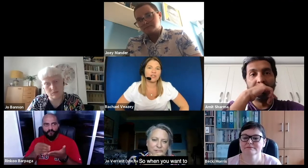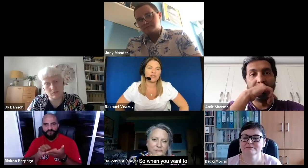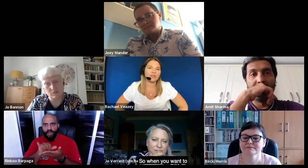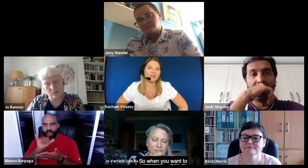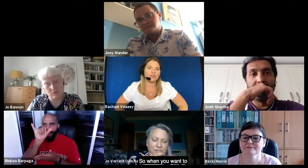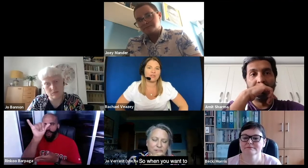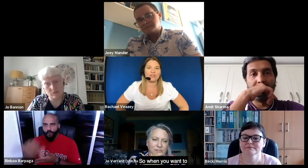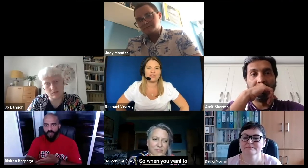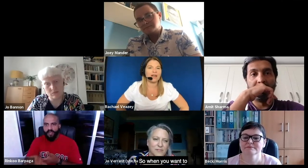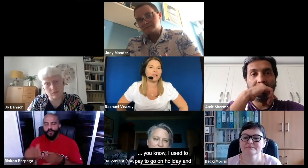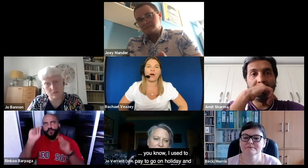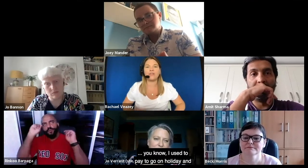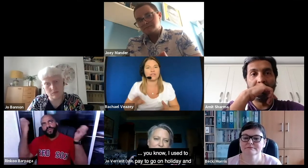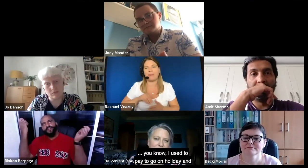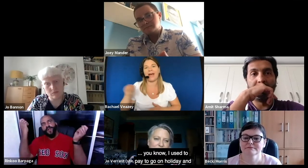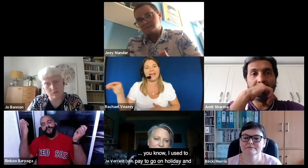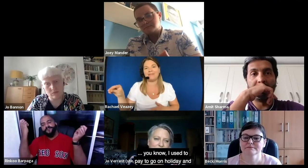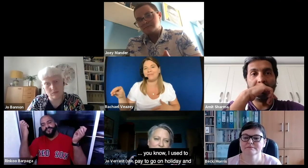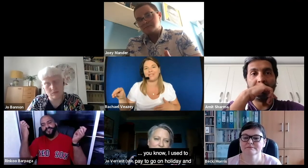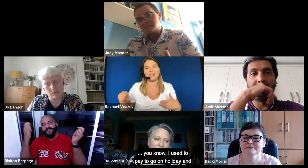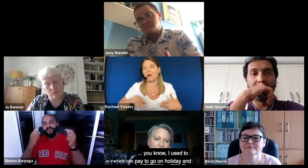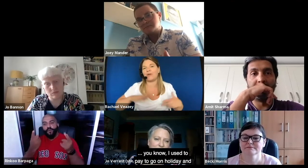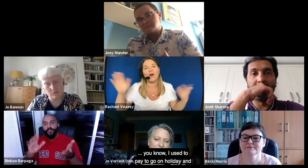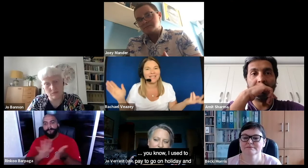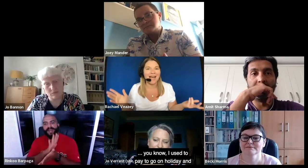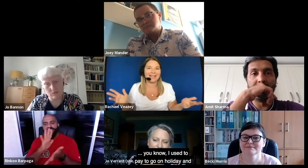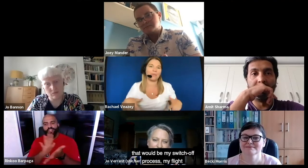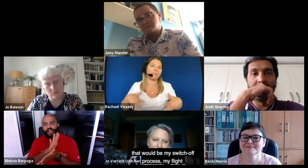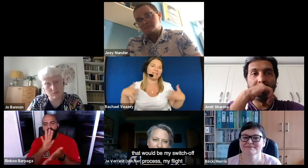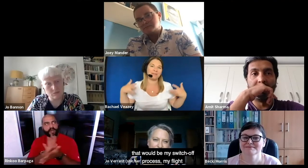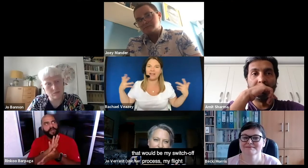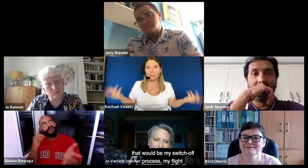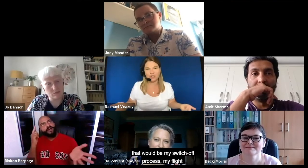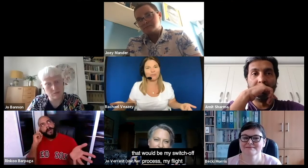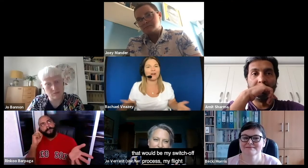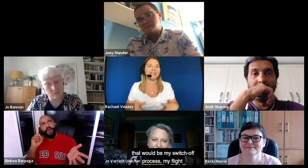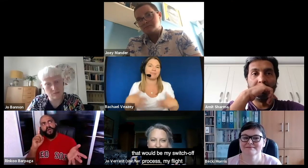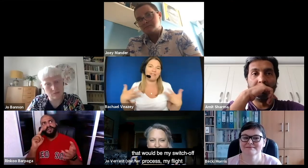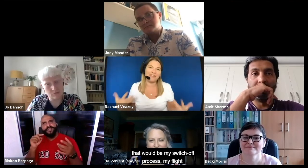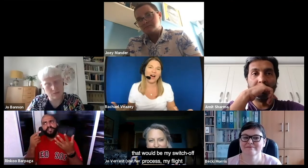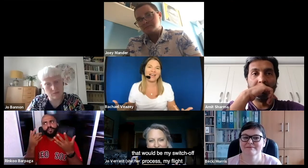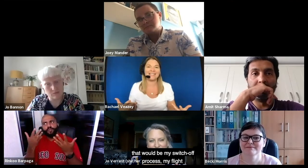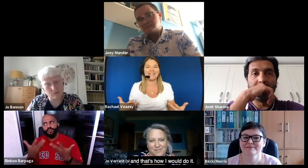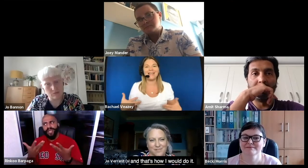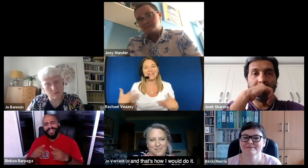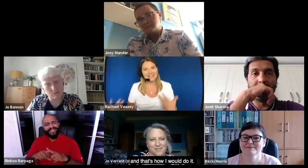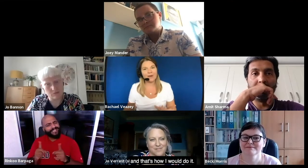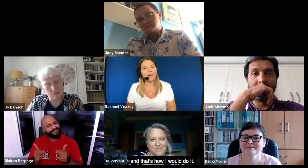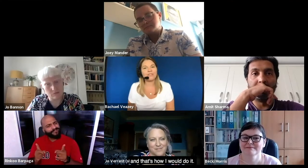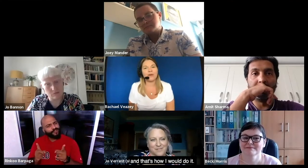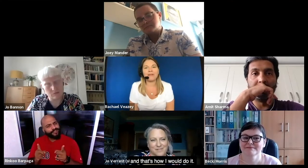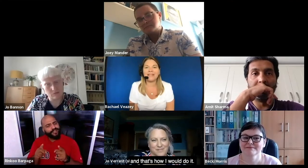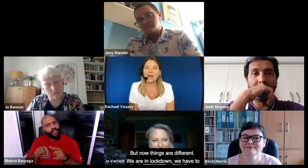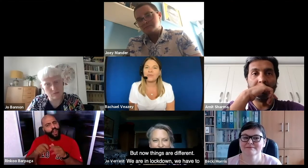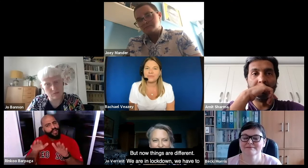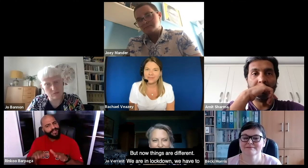to, you know, I used to pay to go on holiday, and that would be my switch off process, my flight, and that's how I